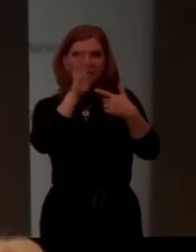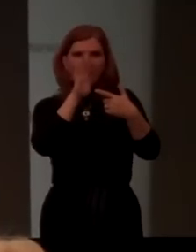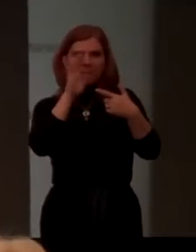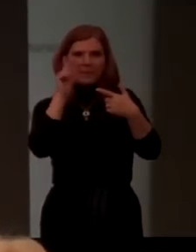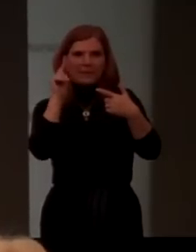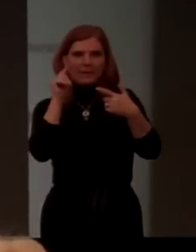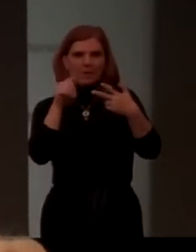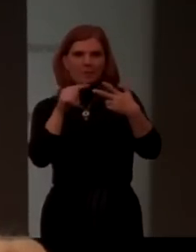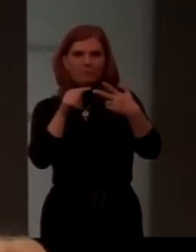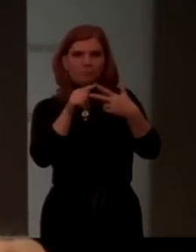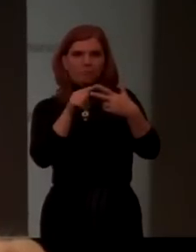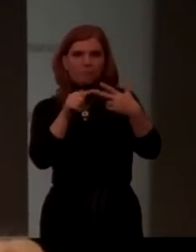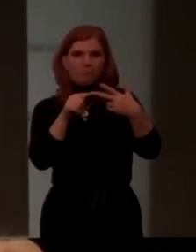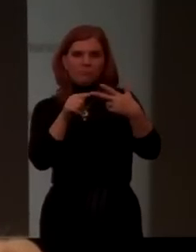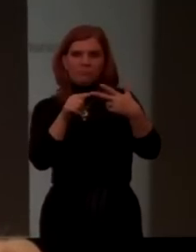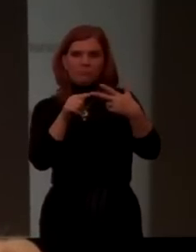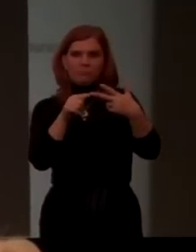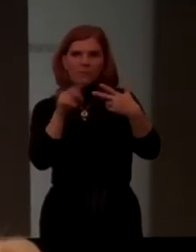BB&T.